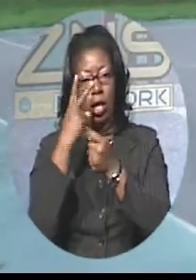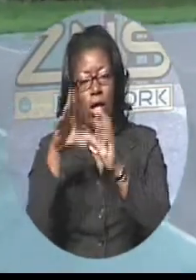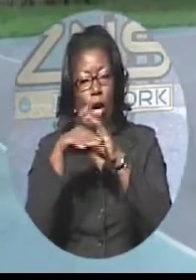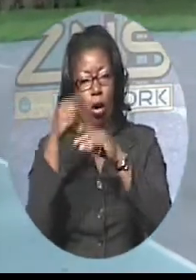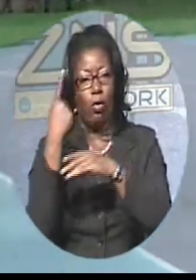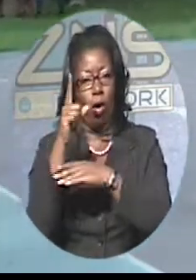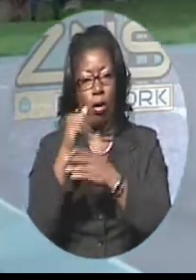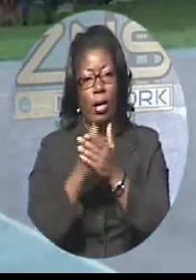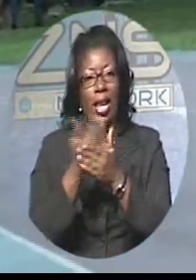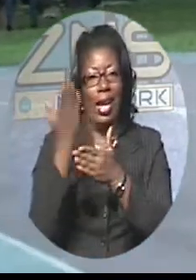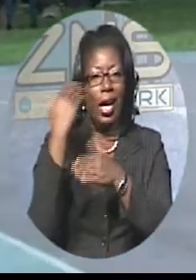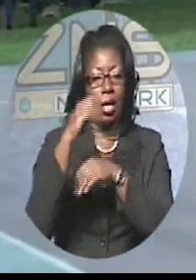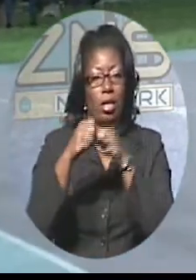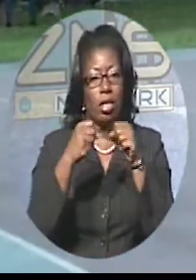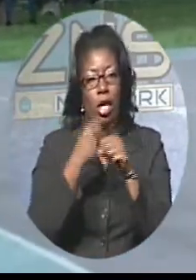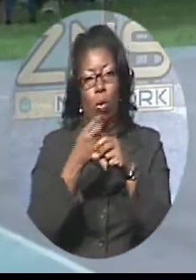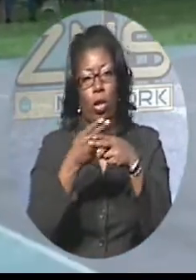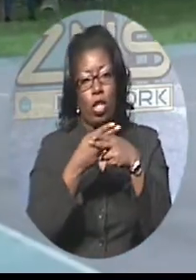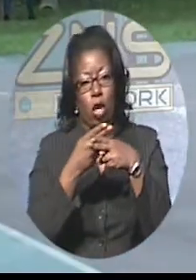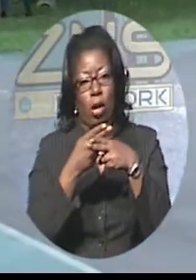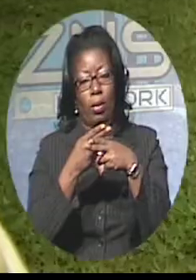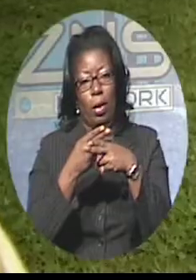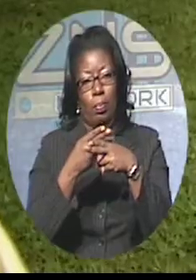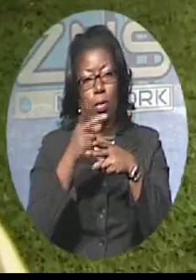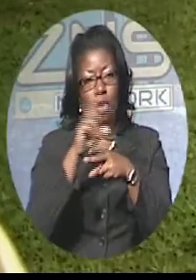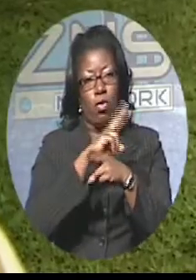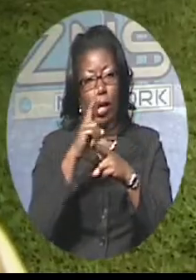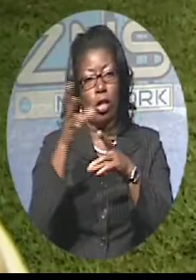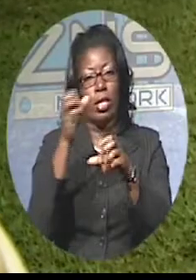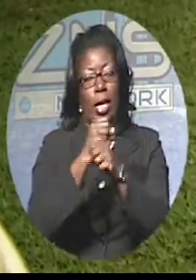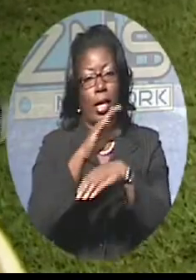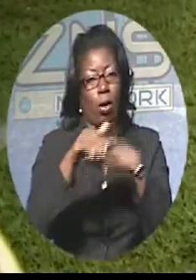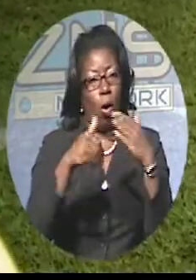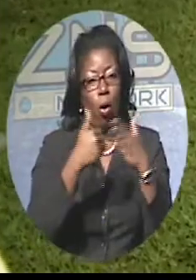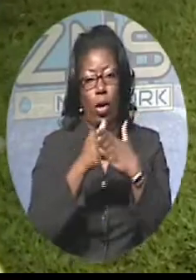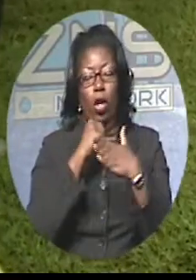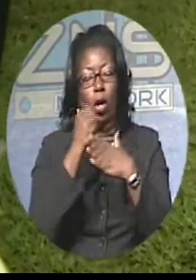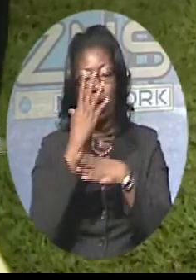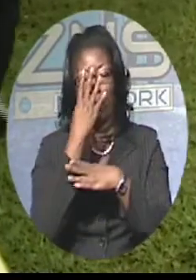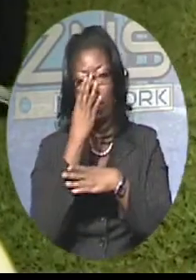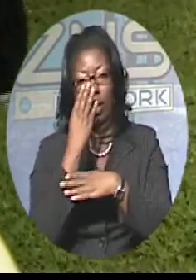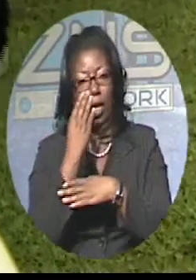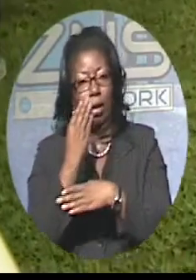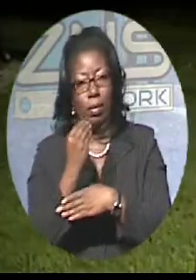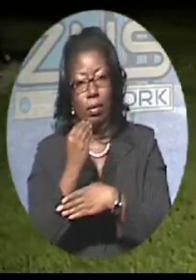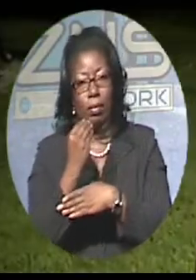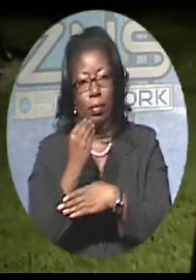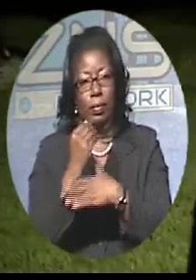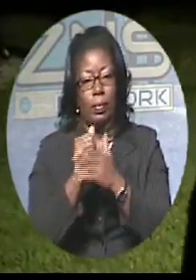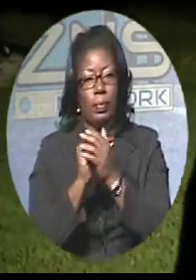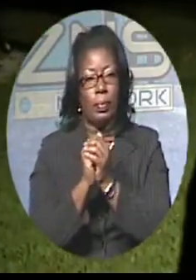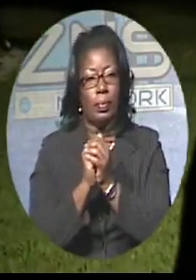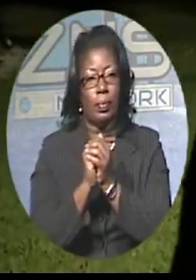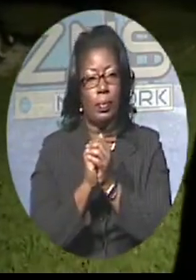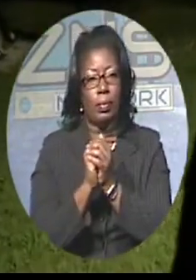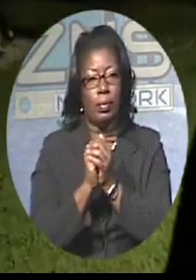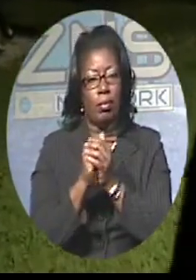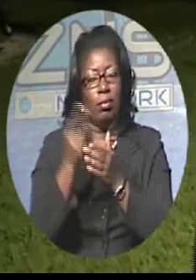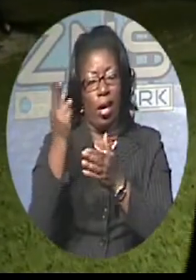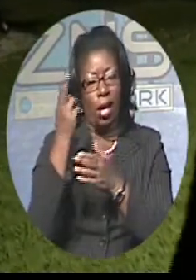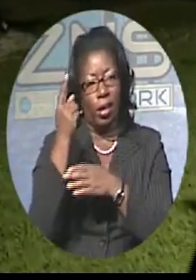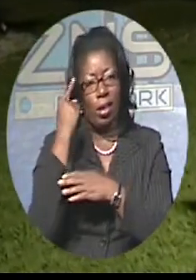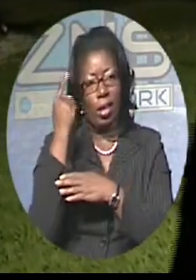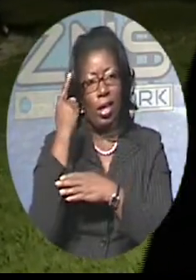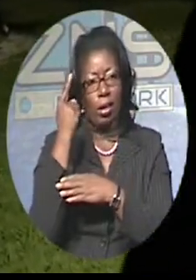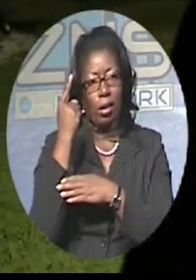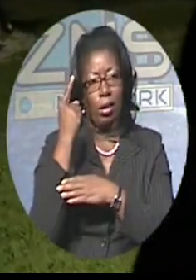Last year we fall a little short, but this year we come to take it all. We're not going to sleep, we're just going to over it. send them fishing. I think we got it wrap up. You know,